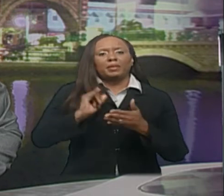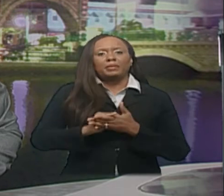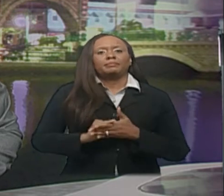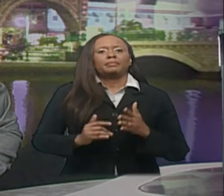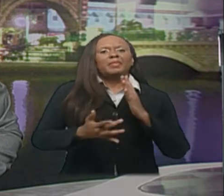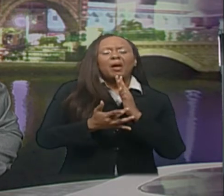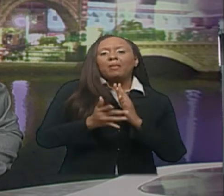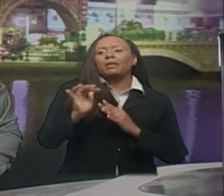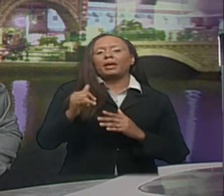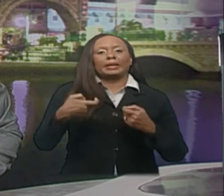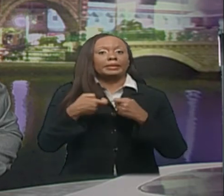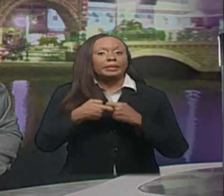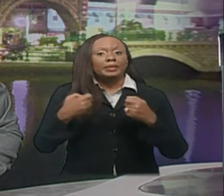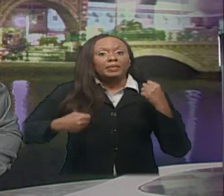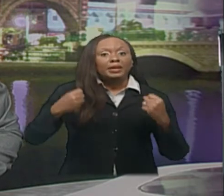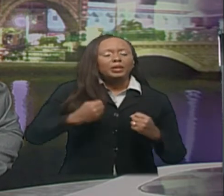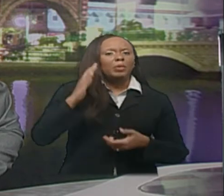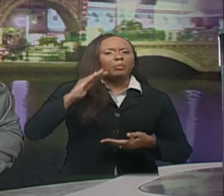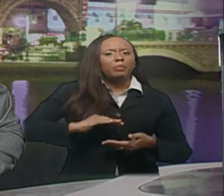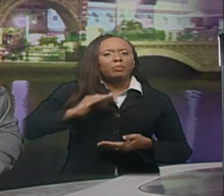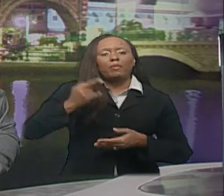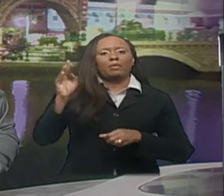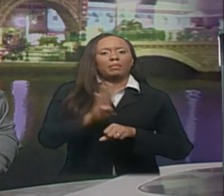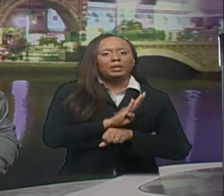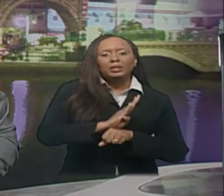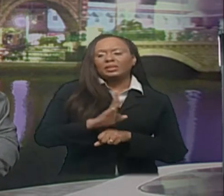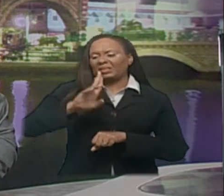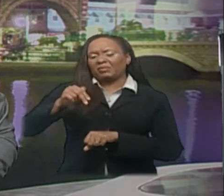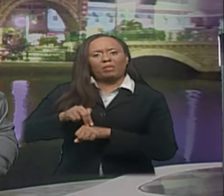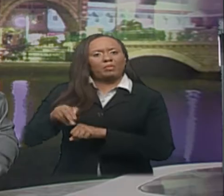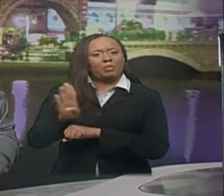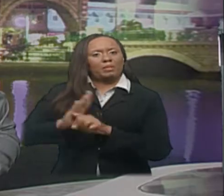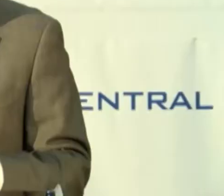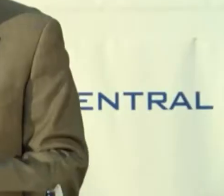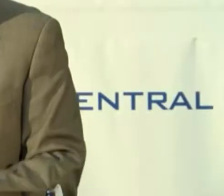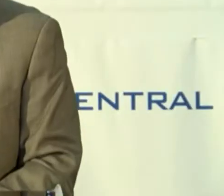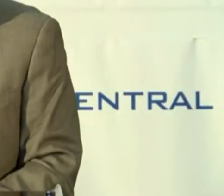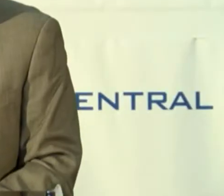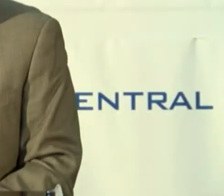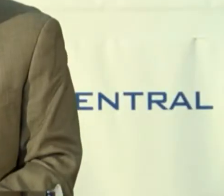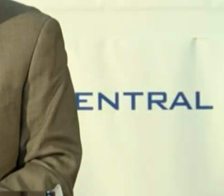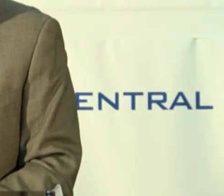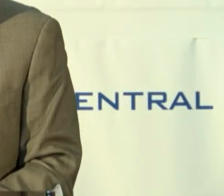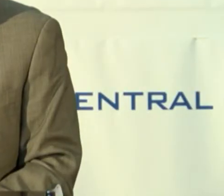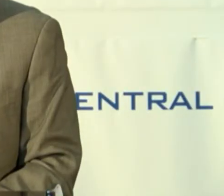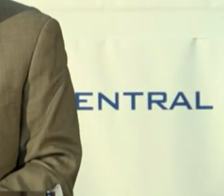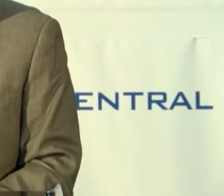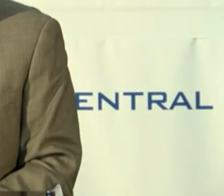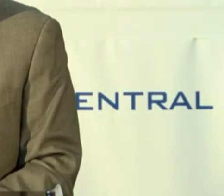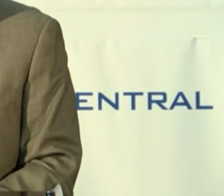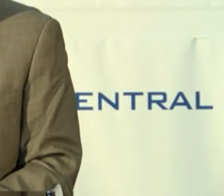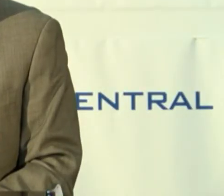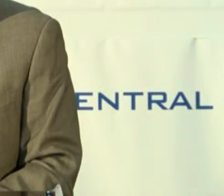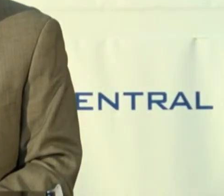the reliance on fossil fuels for both businesses and ordinary Barbadians. The bank has been a fervent supporter